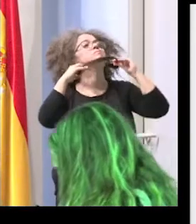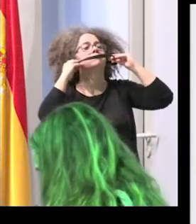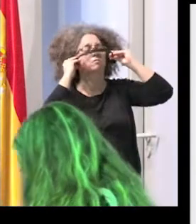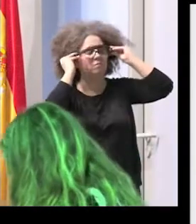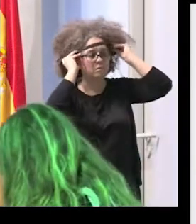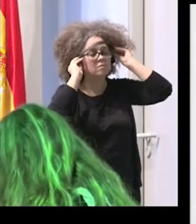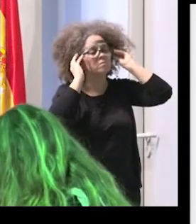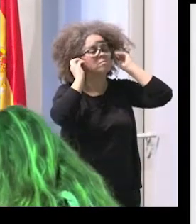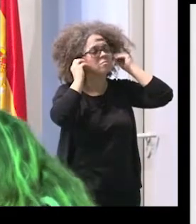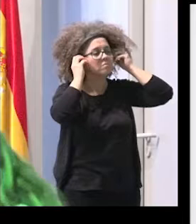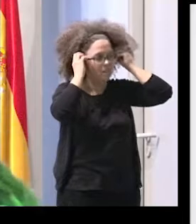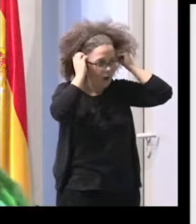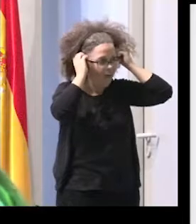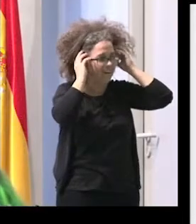ears.